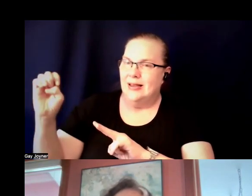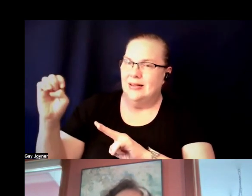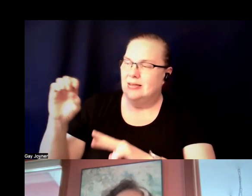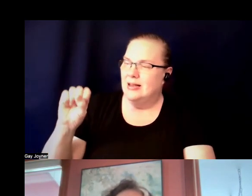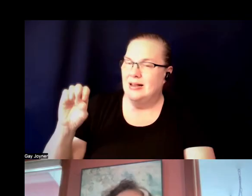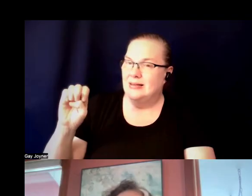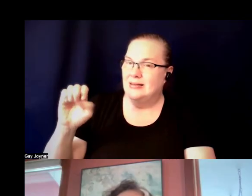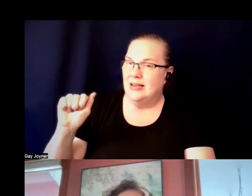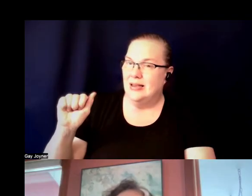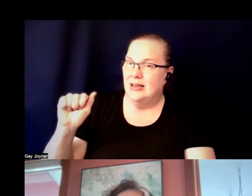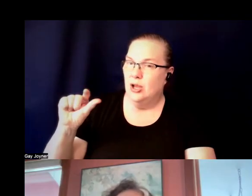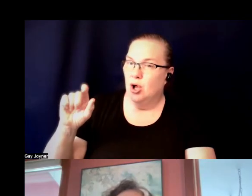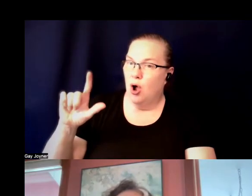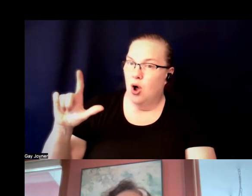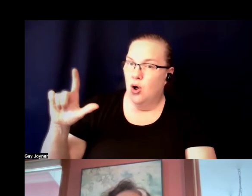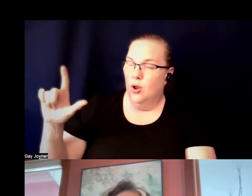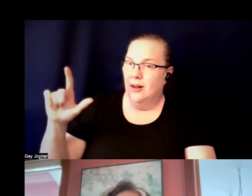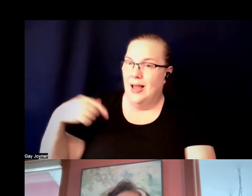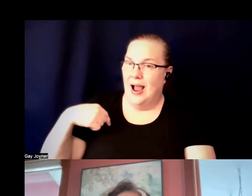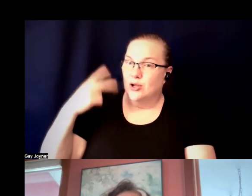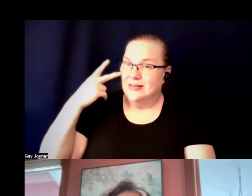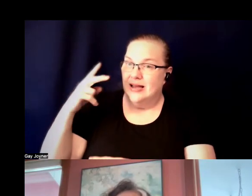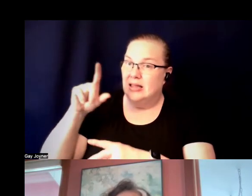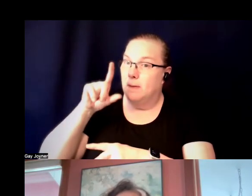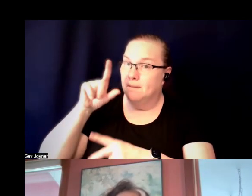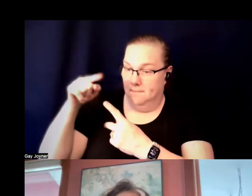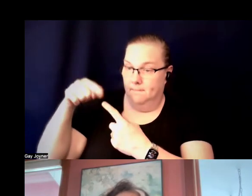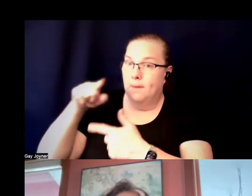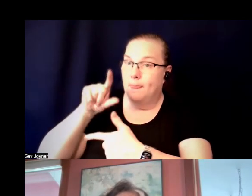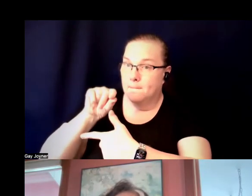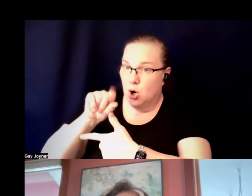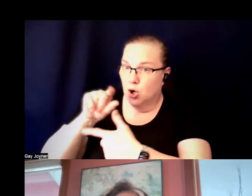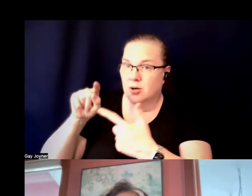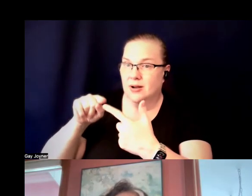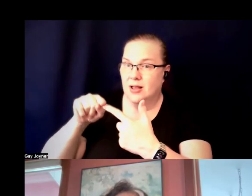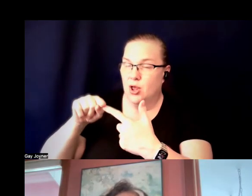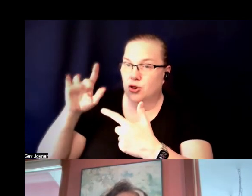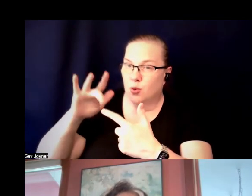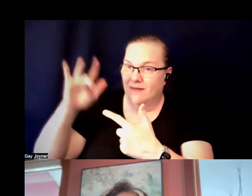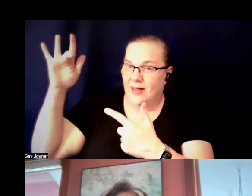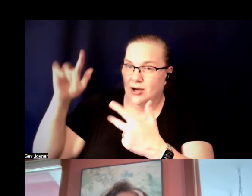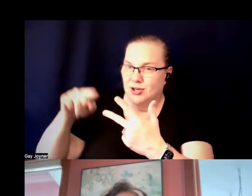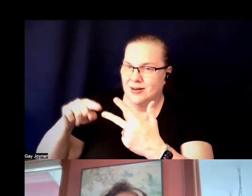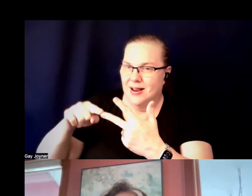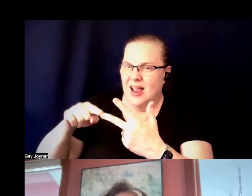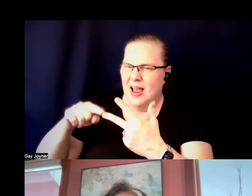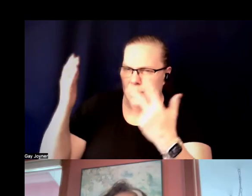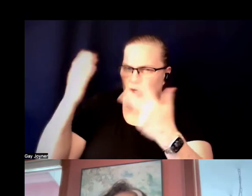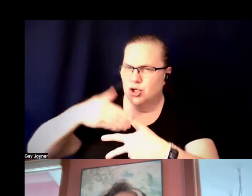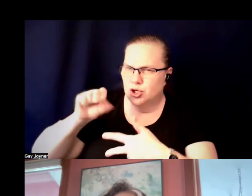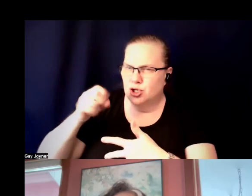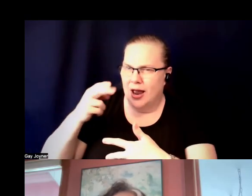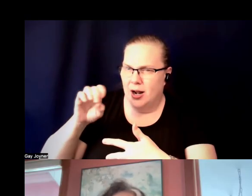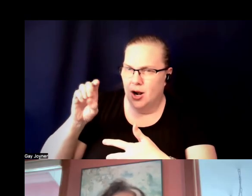the seagull's reflection, and the seagull's shadow because of where the sun was. It was just a very special scene. So Ooh. that's, etched